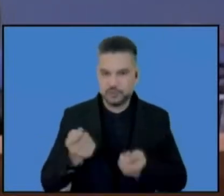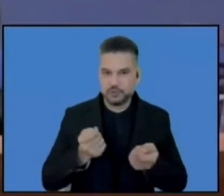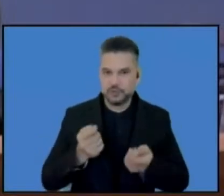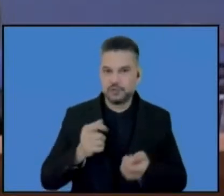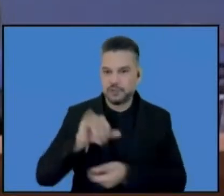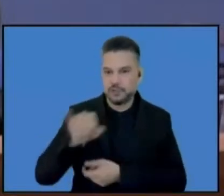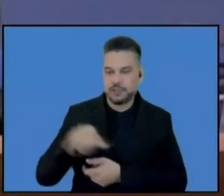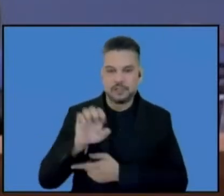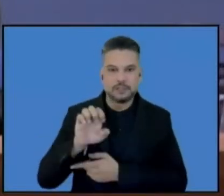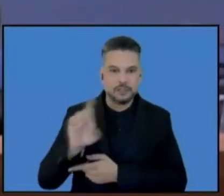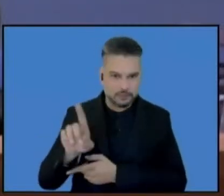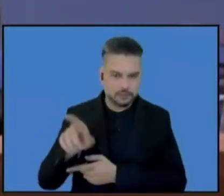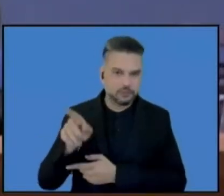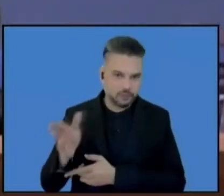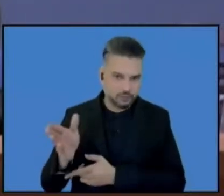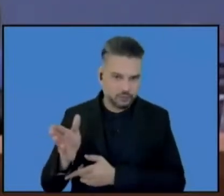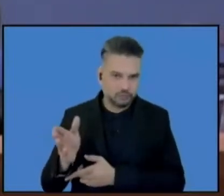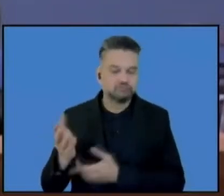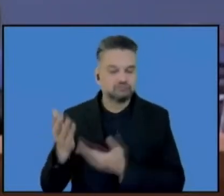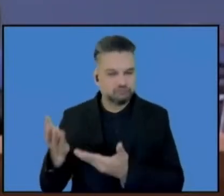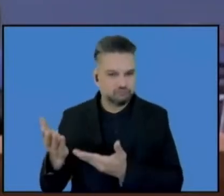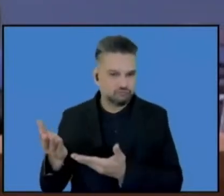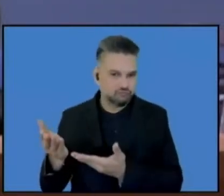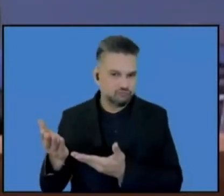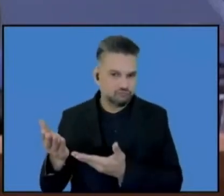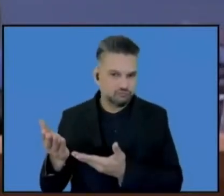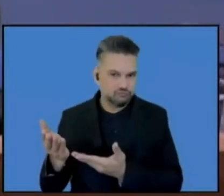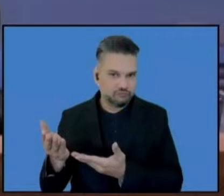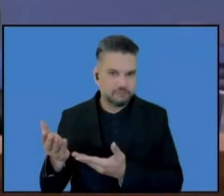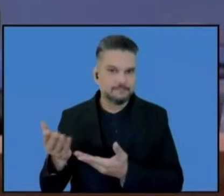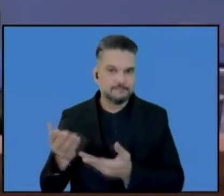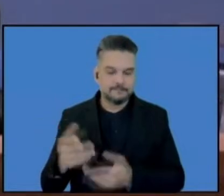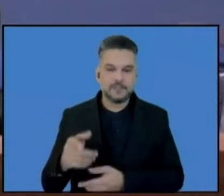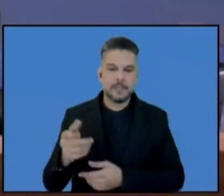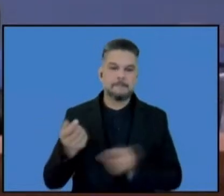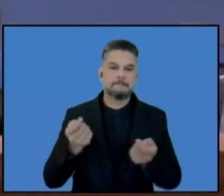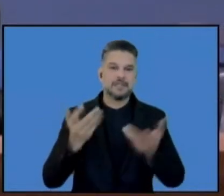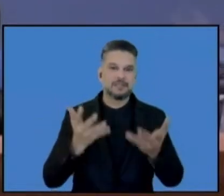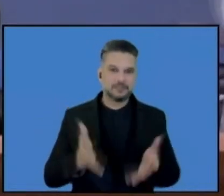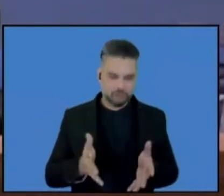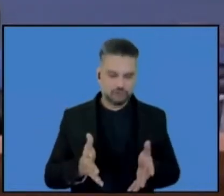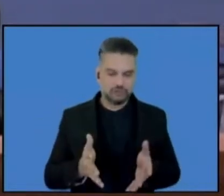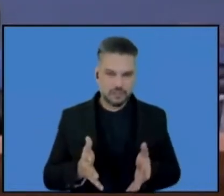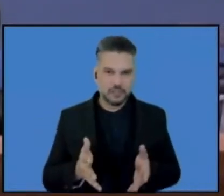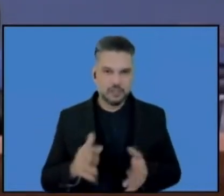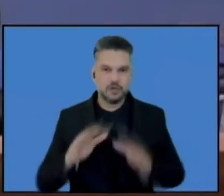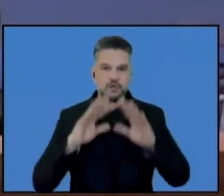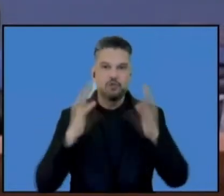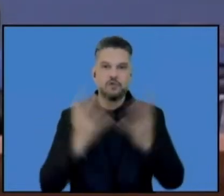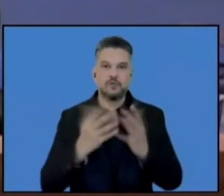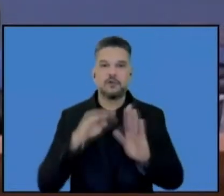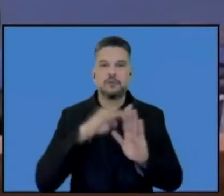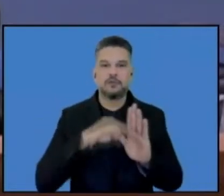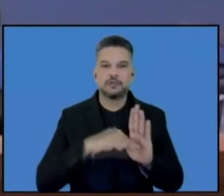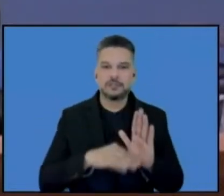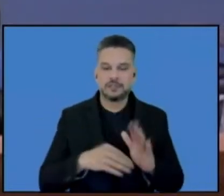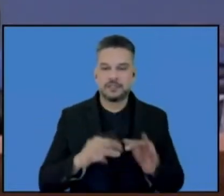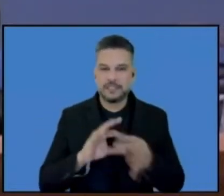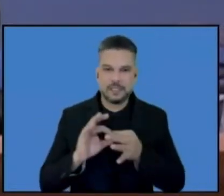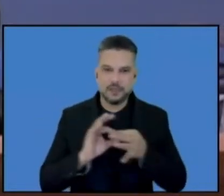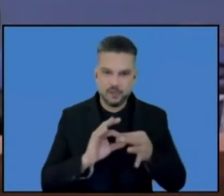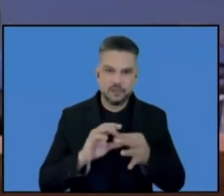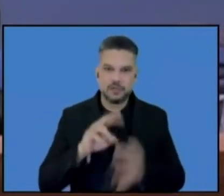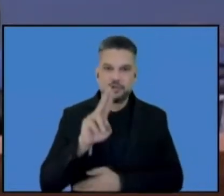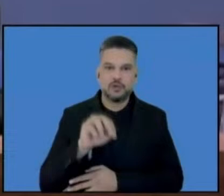Trotman, Manager, Global Policy Network and Regional Program UNDP, Bangkok Regional